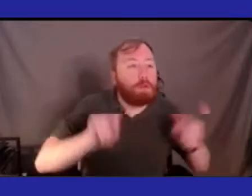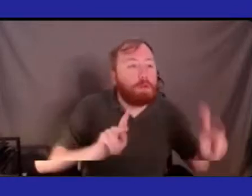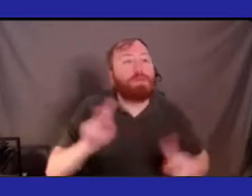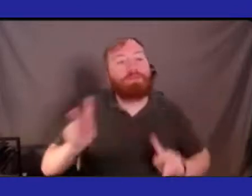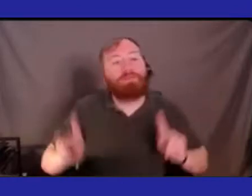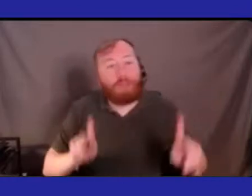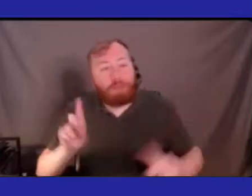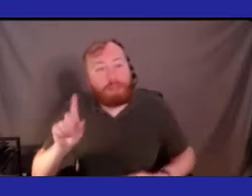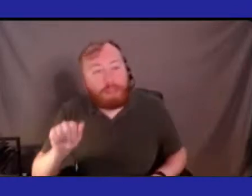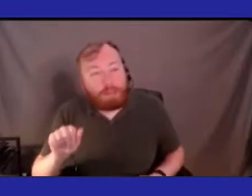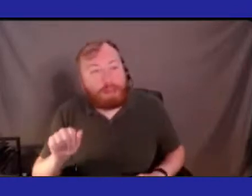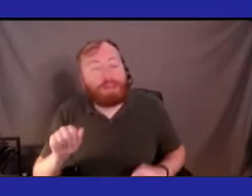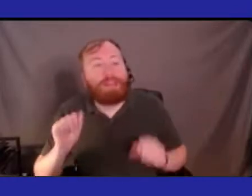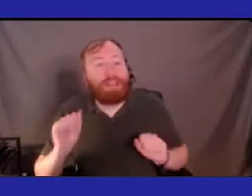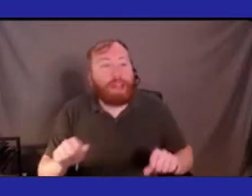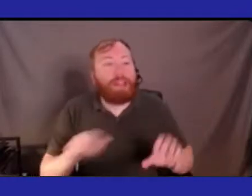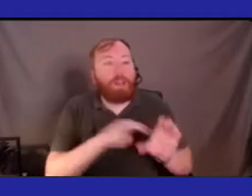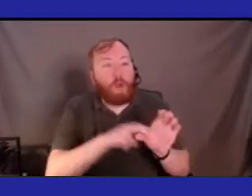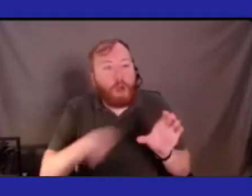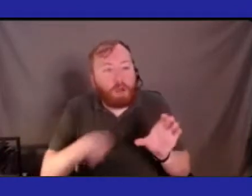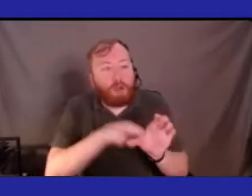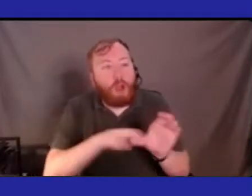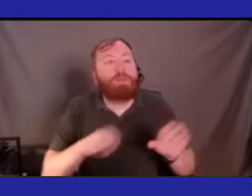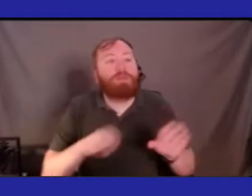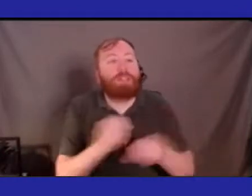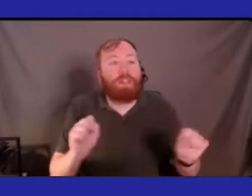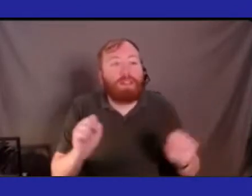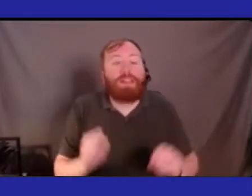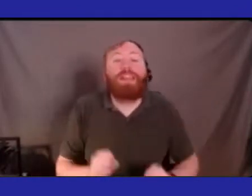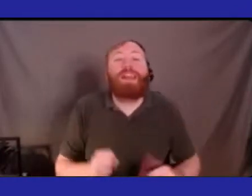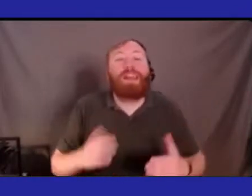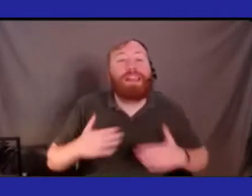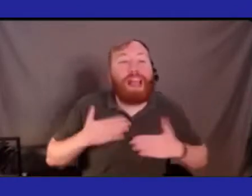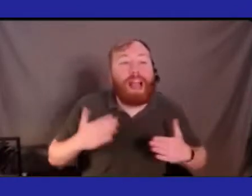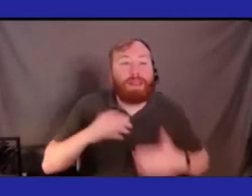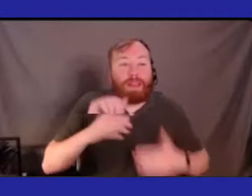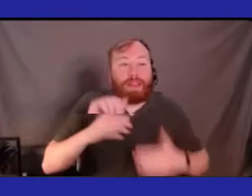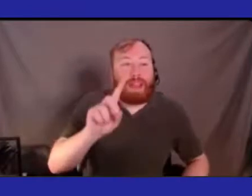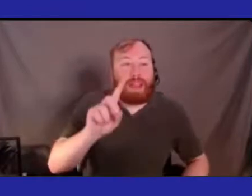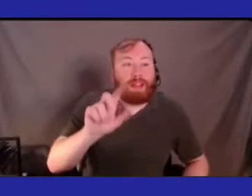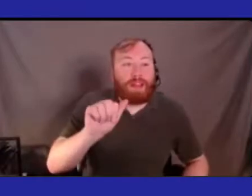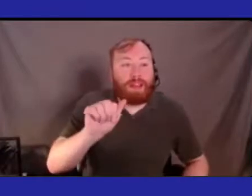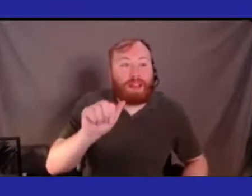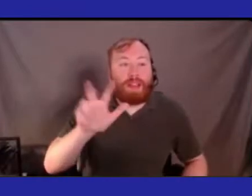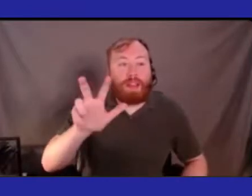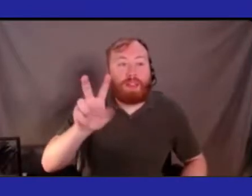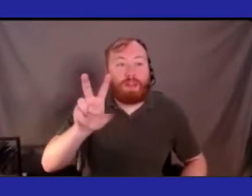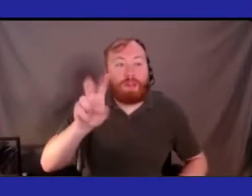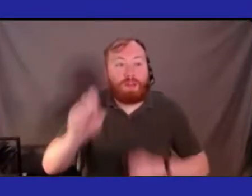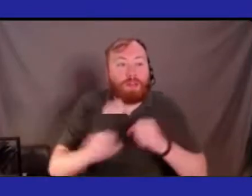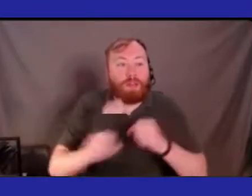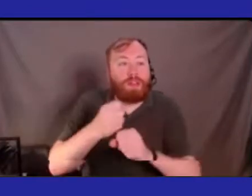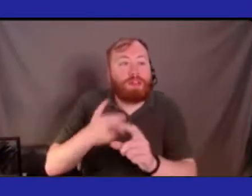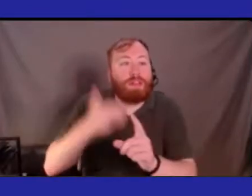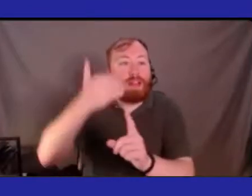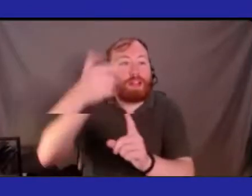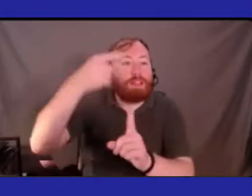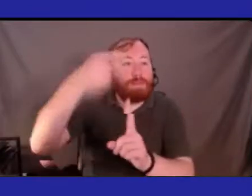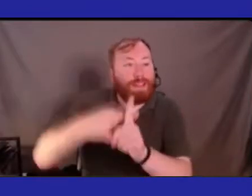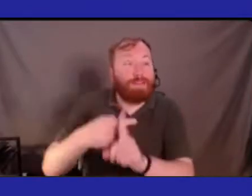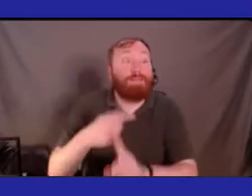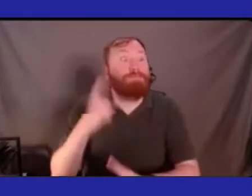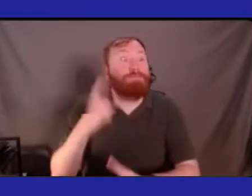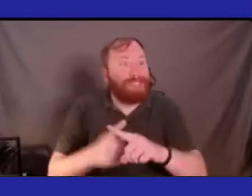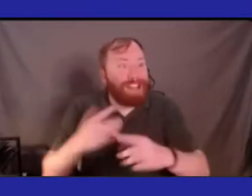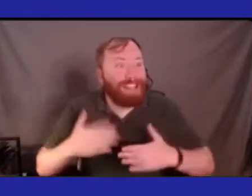safely. Thank you, everyone, and happy 8832 for next month. And happy Flag Day. Thank you